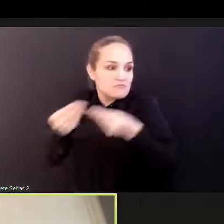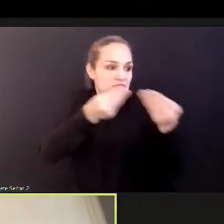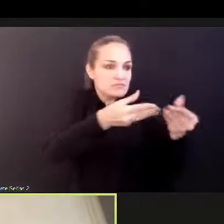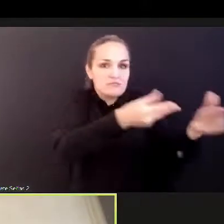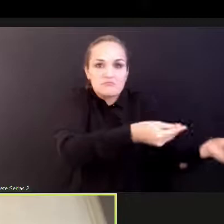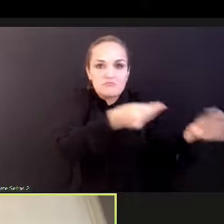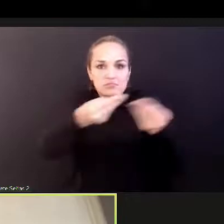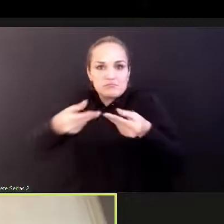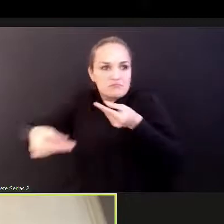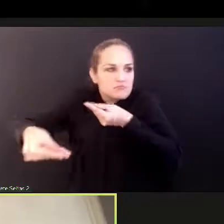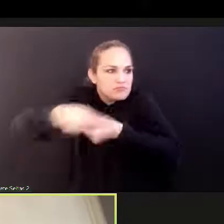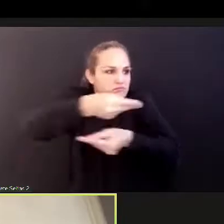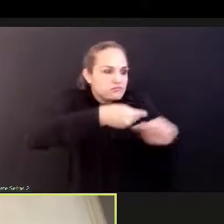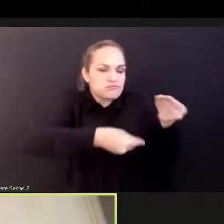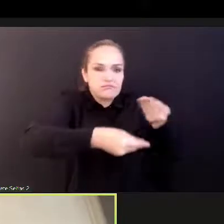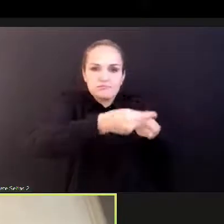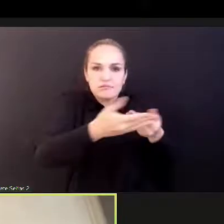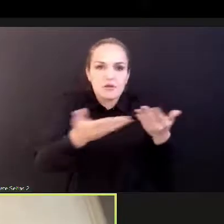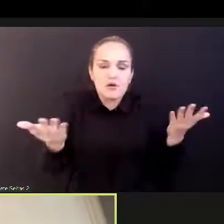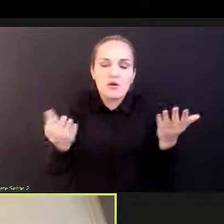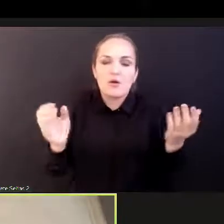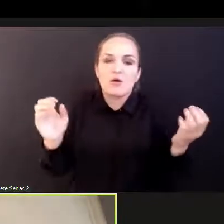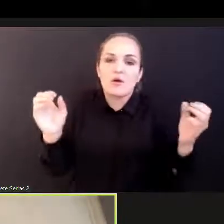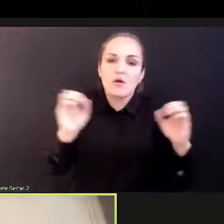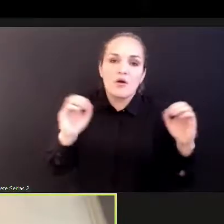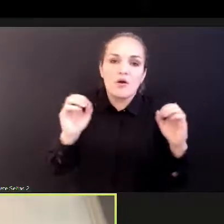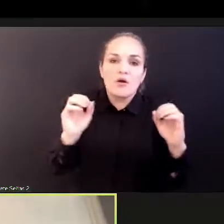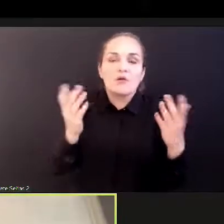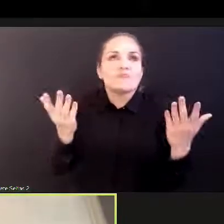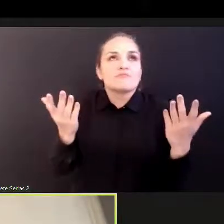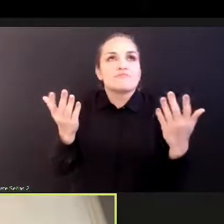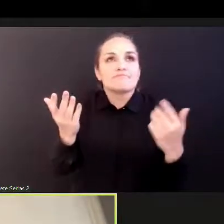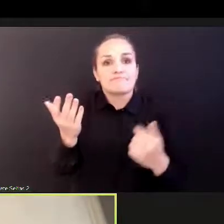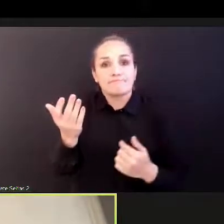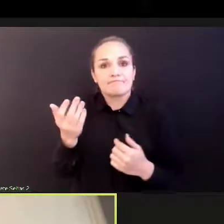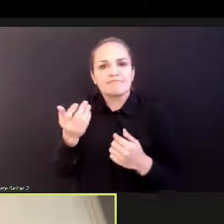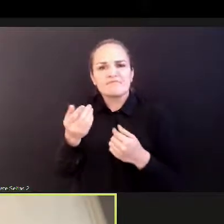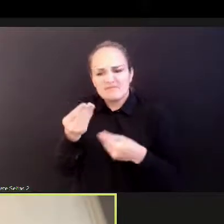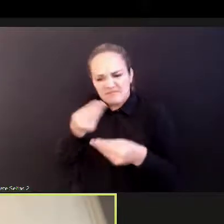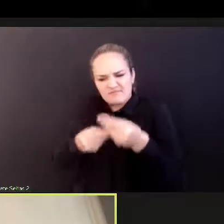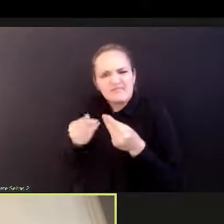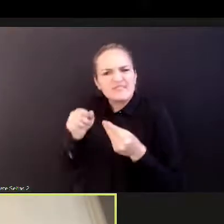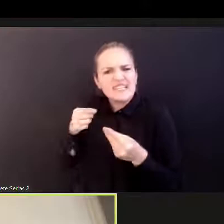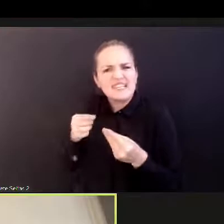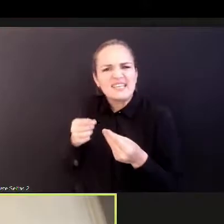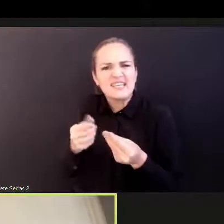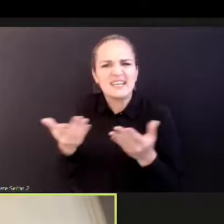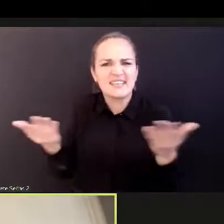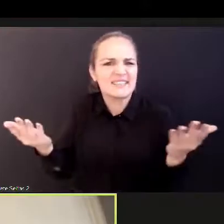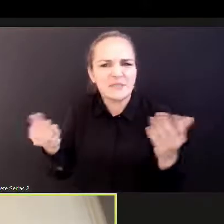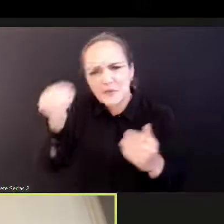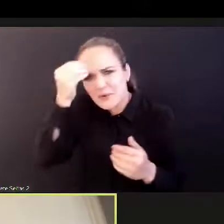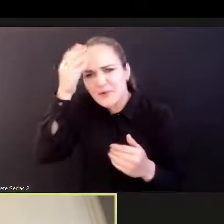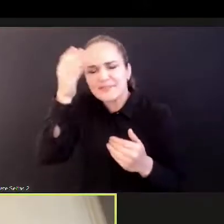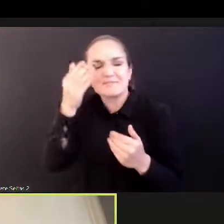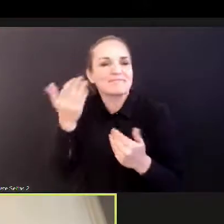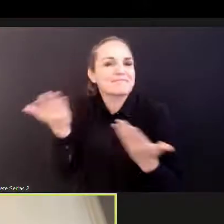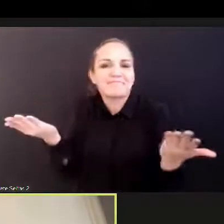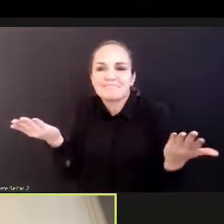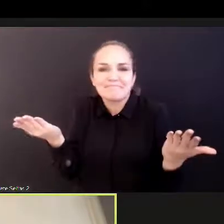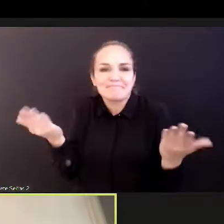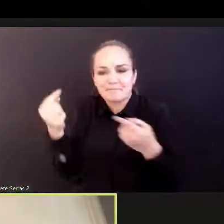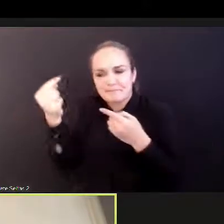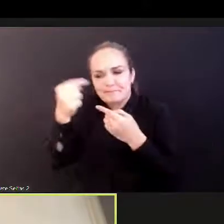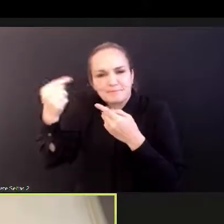the object of what we're negotiating exactly? And then in the ACFTA context, I mean, again, speaking as an observer,